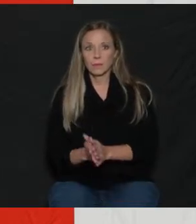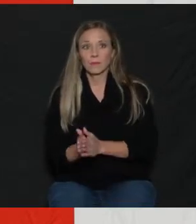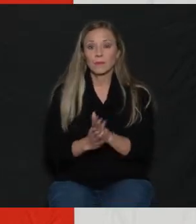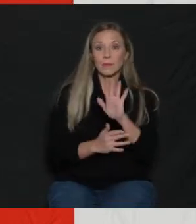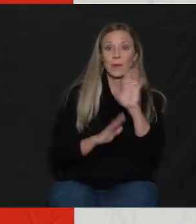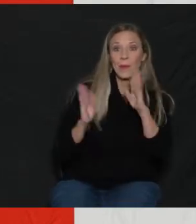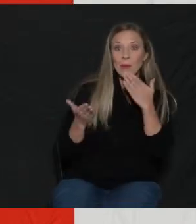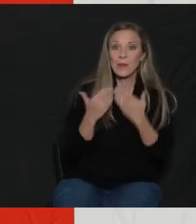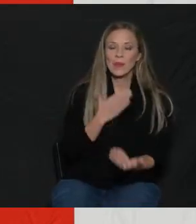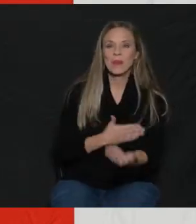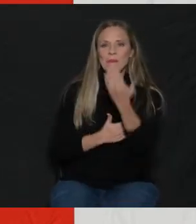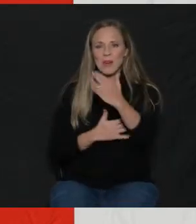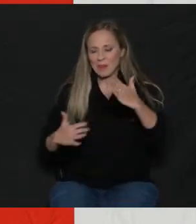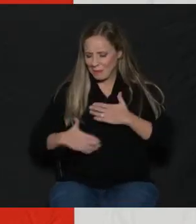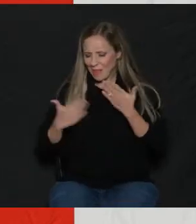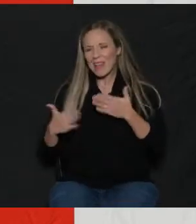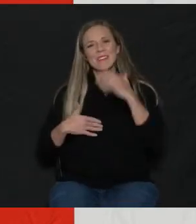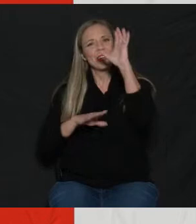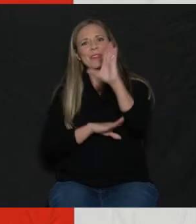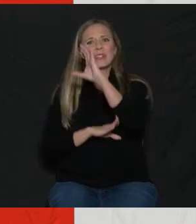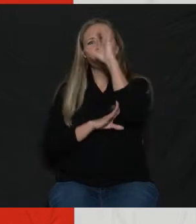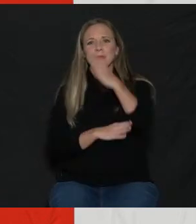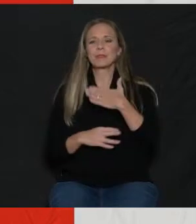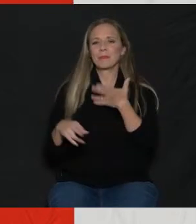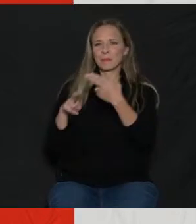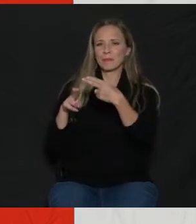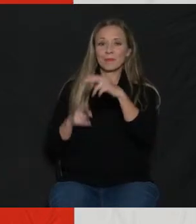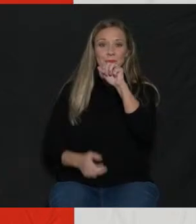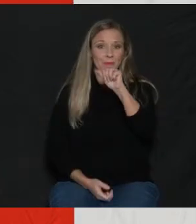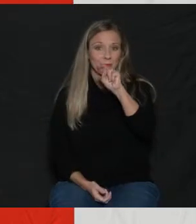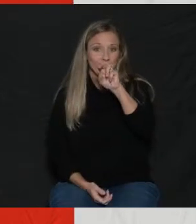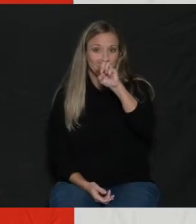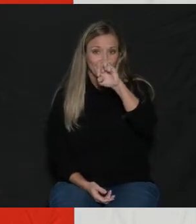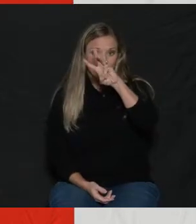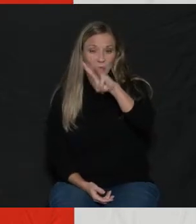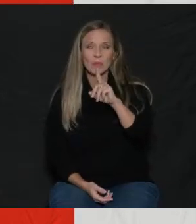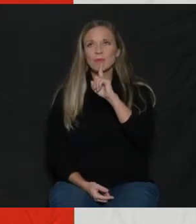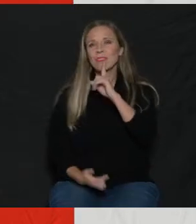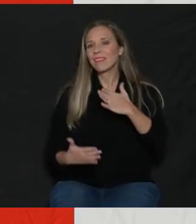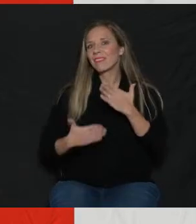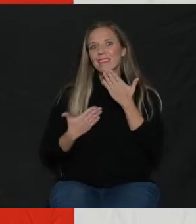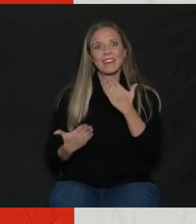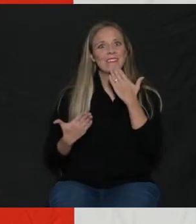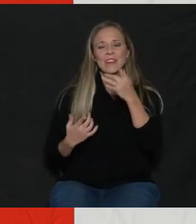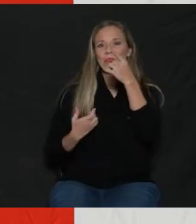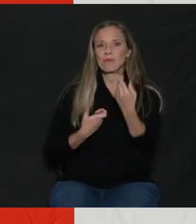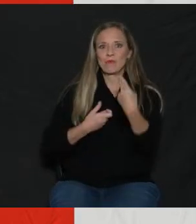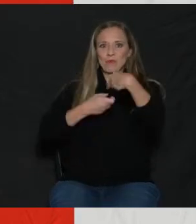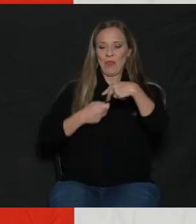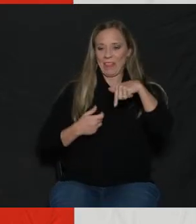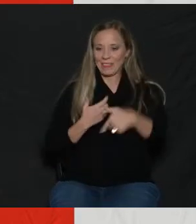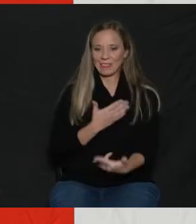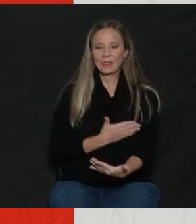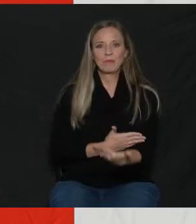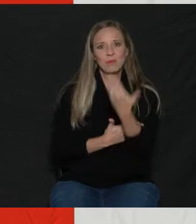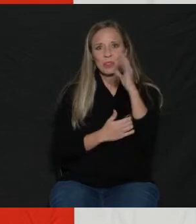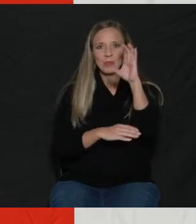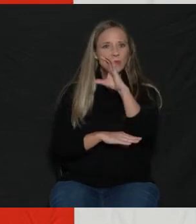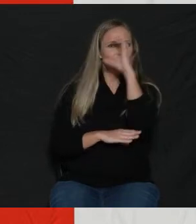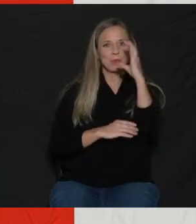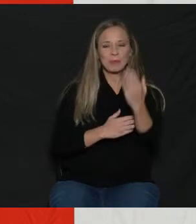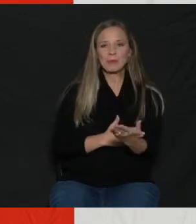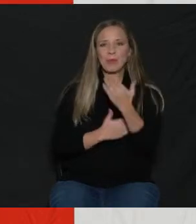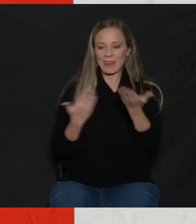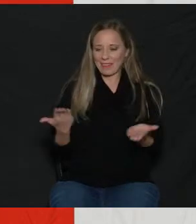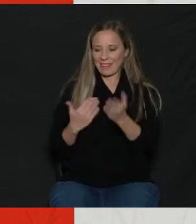Well, good morning and Merry Christmas. My name is Andrew, and we are so thankful that you are joining us this Christmas morning here at